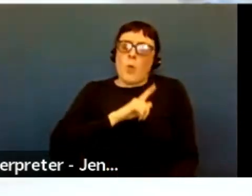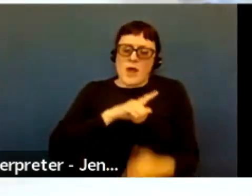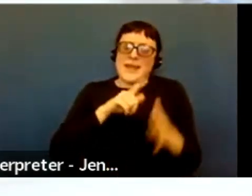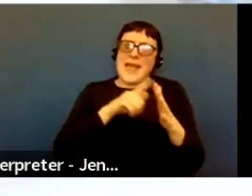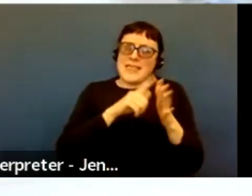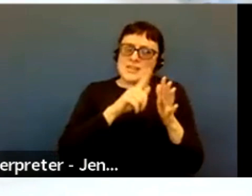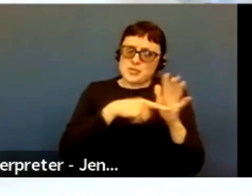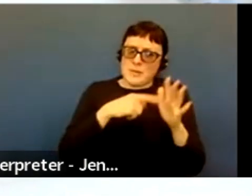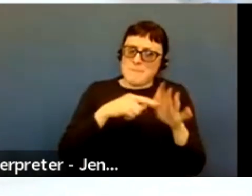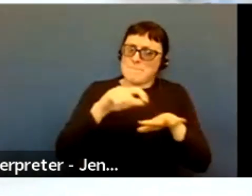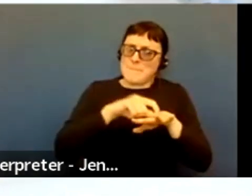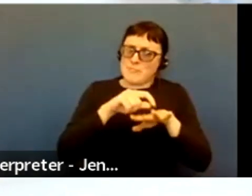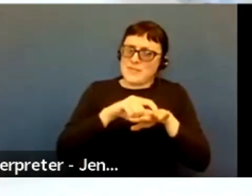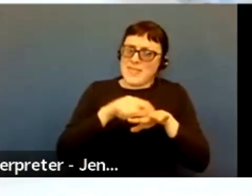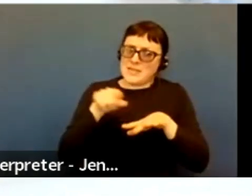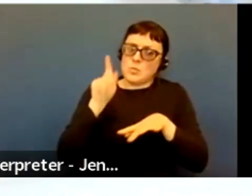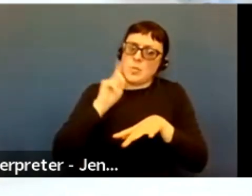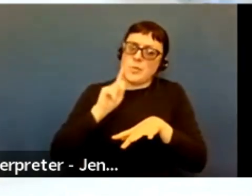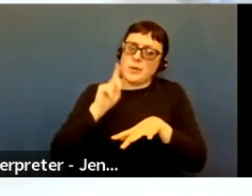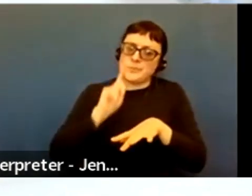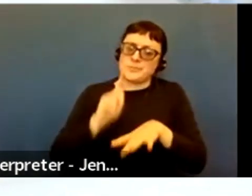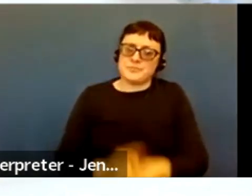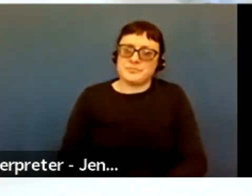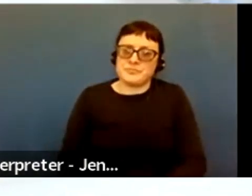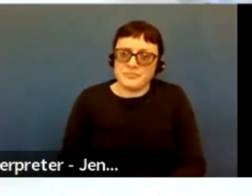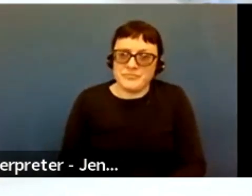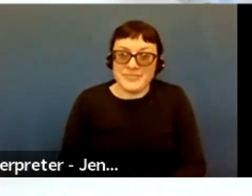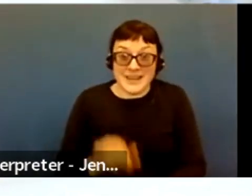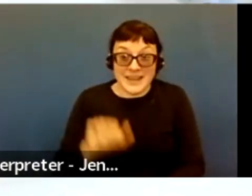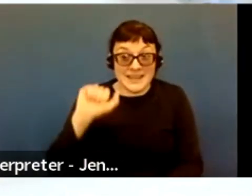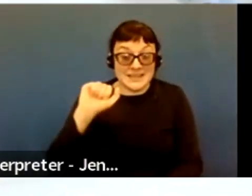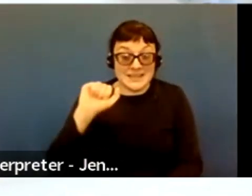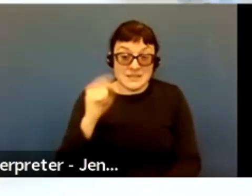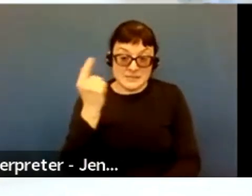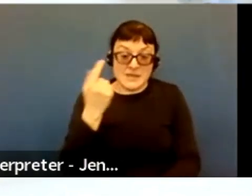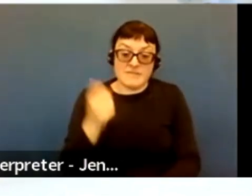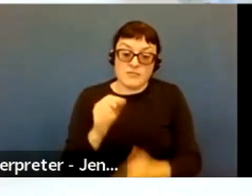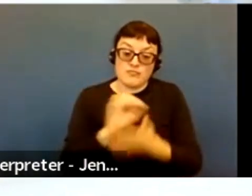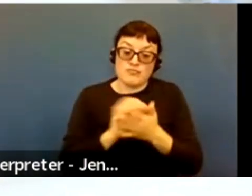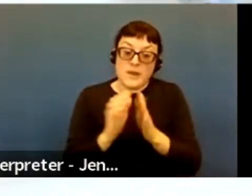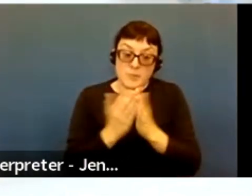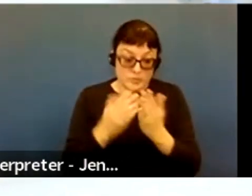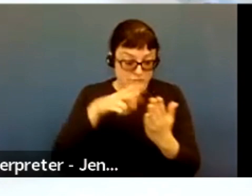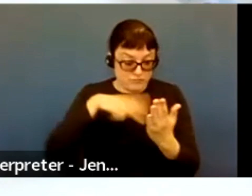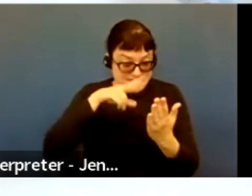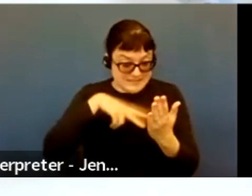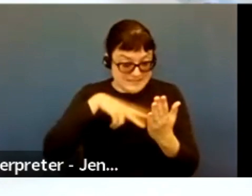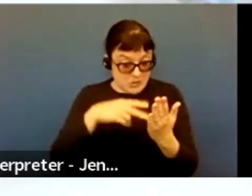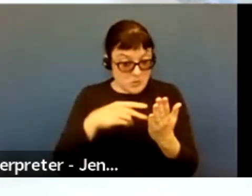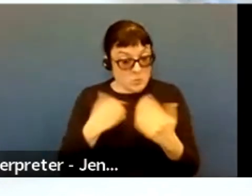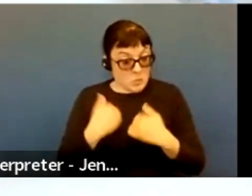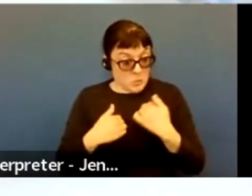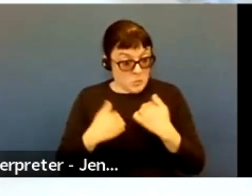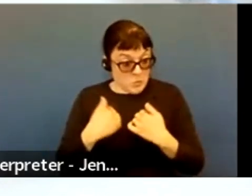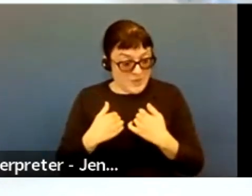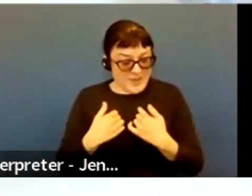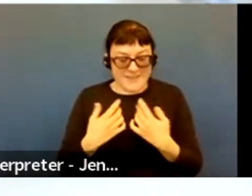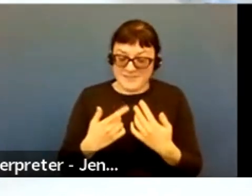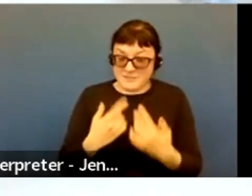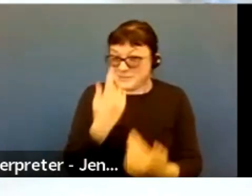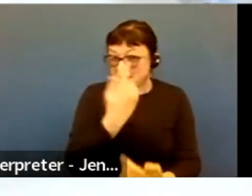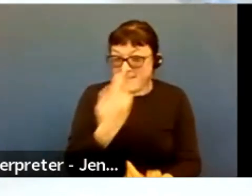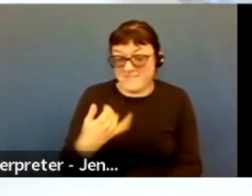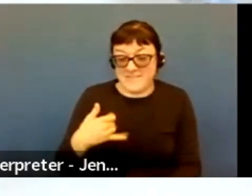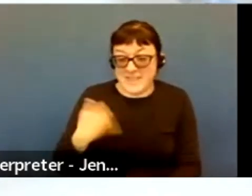that made him marry Renata? And reading his book is very interesting, and about how badly